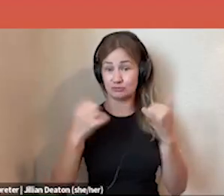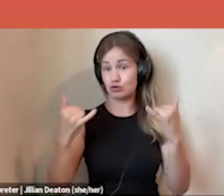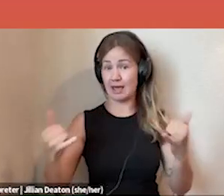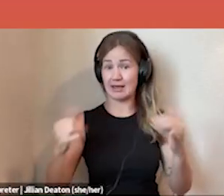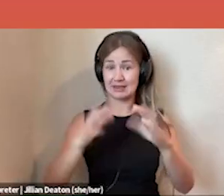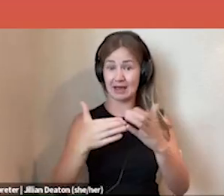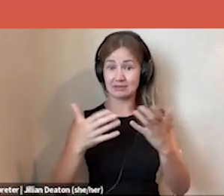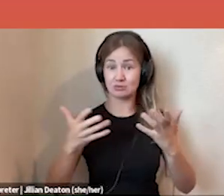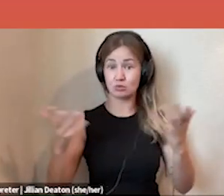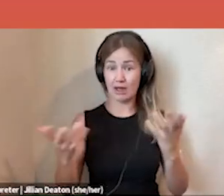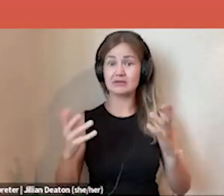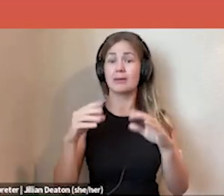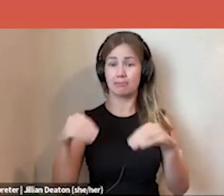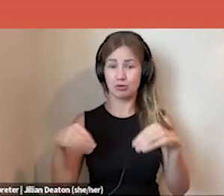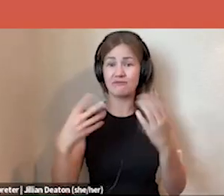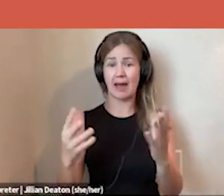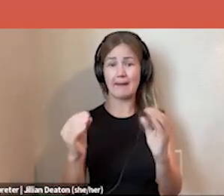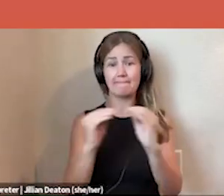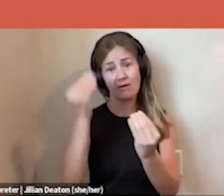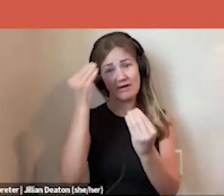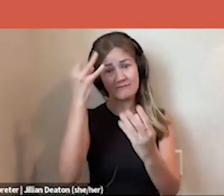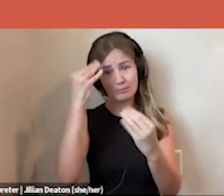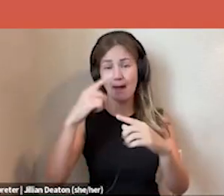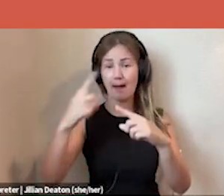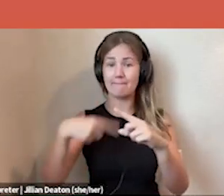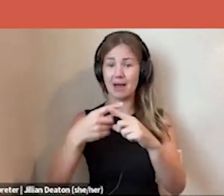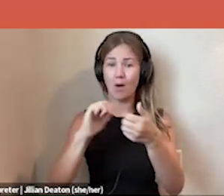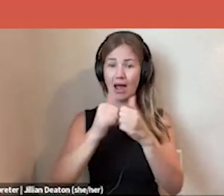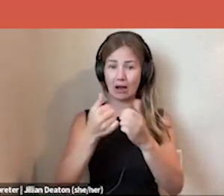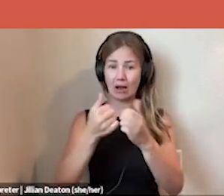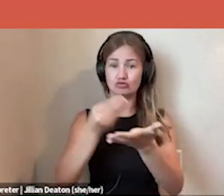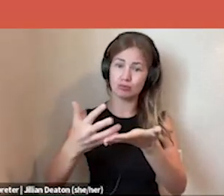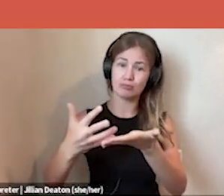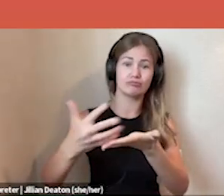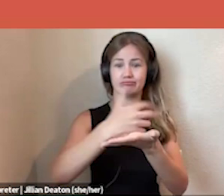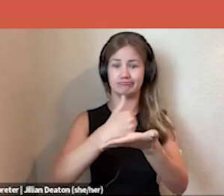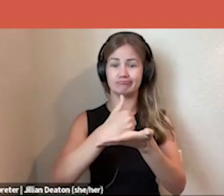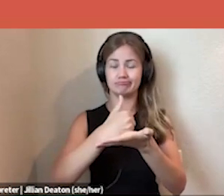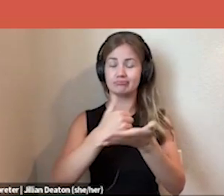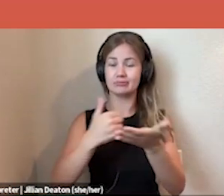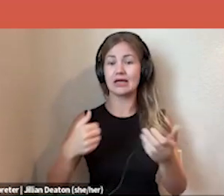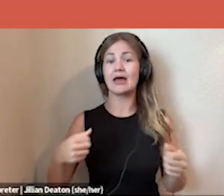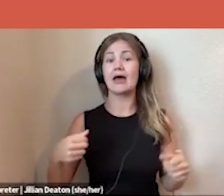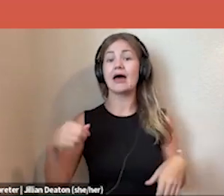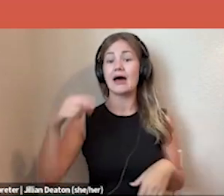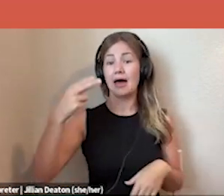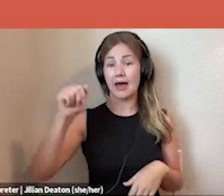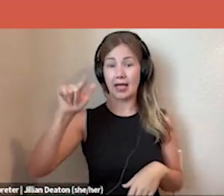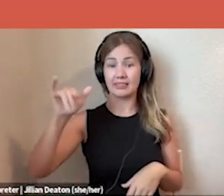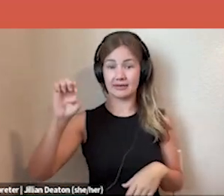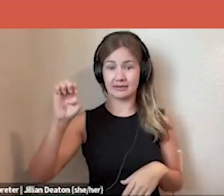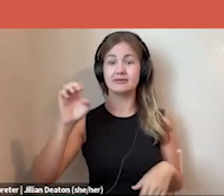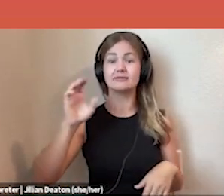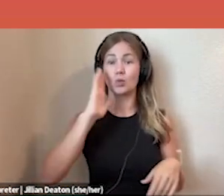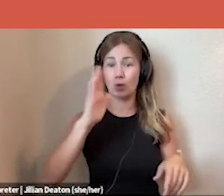organizations with more information on fundraising strategies. Hallie will go over the key elements of strong fundraising,